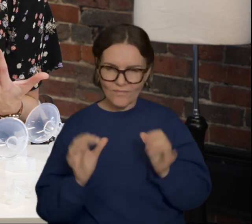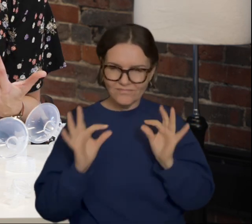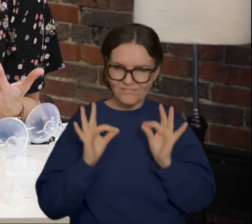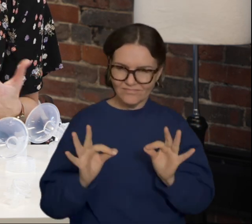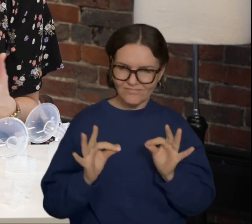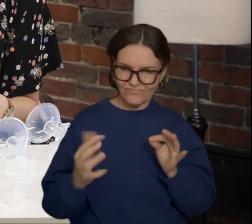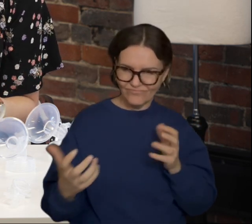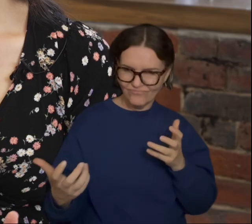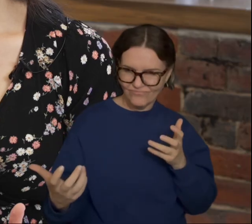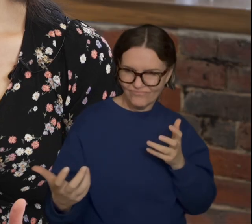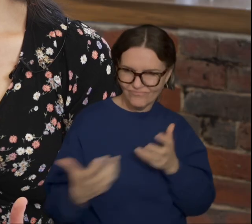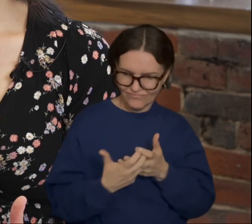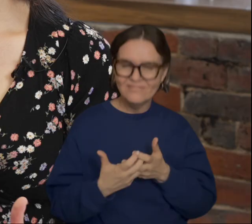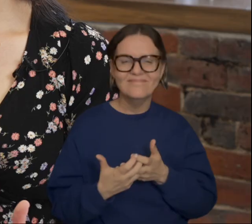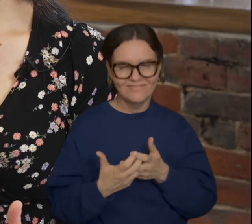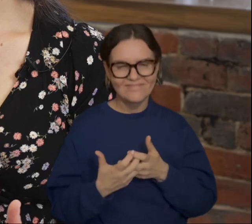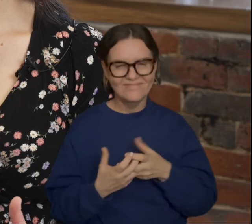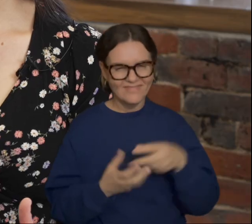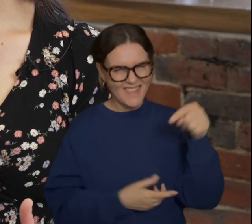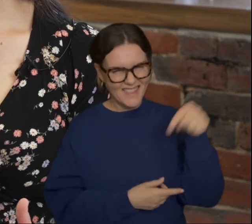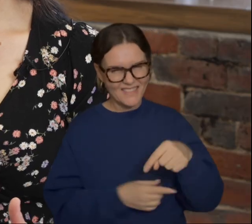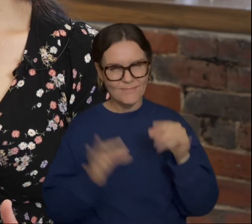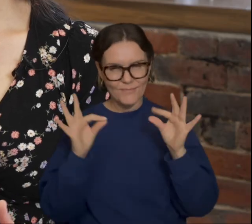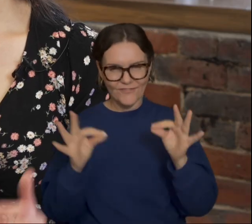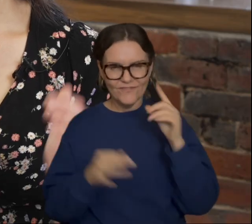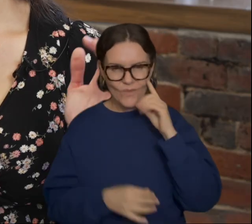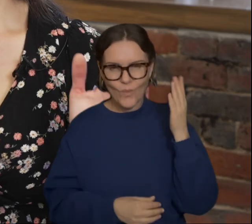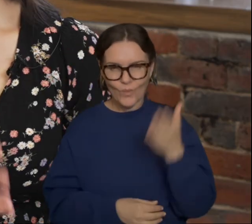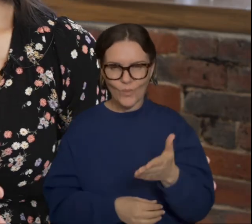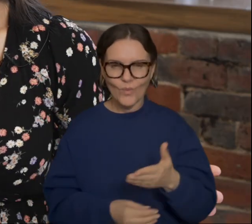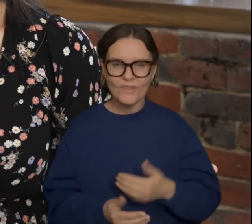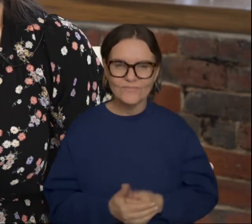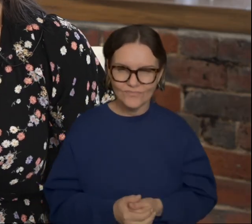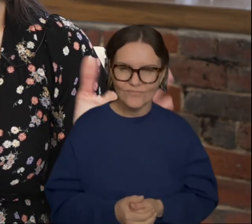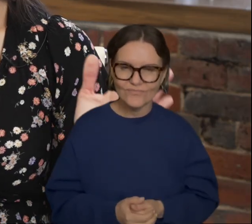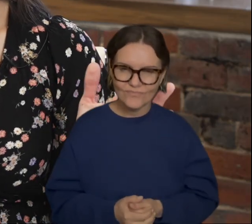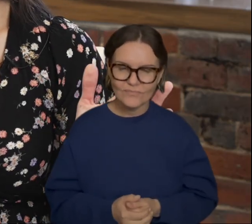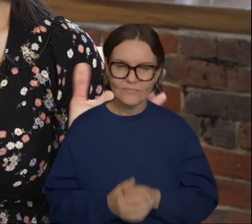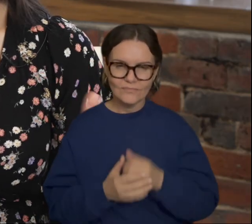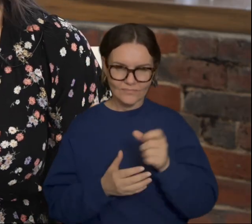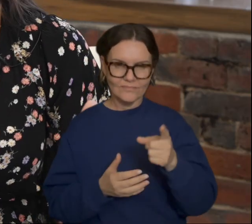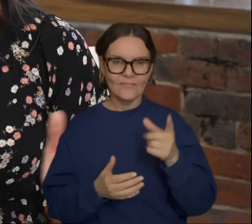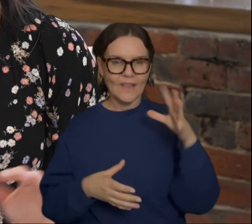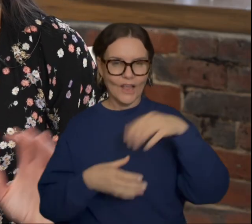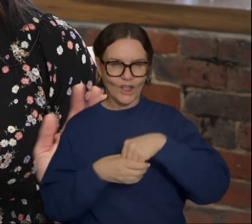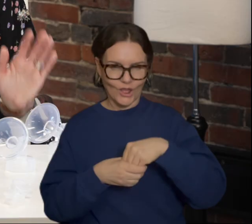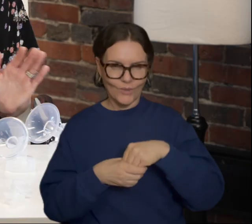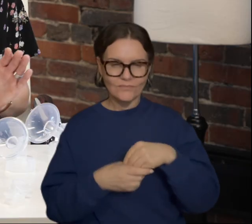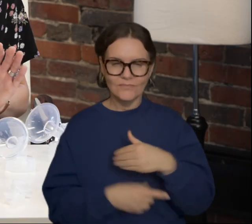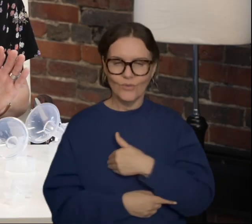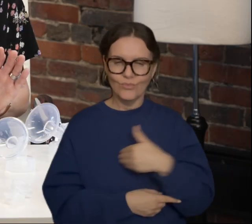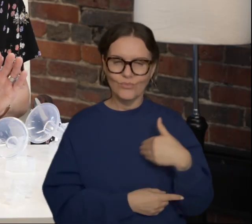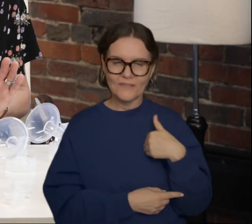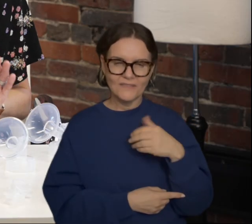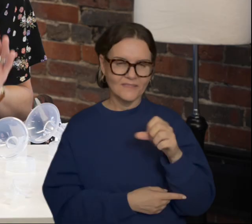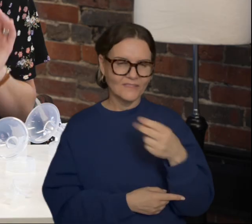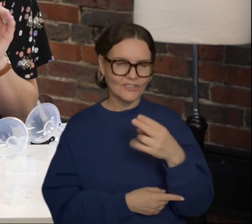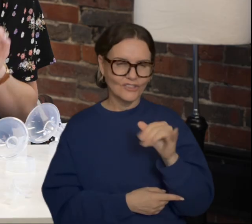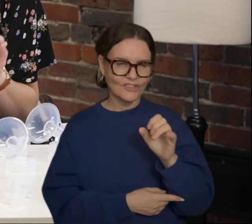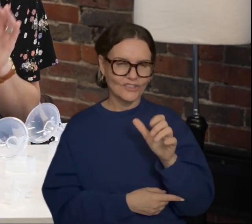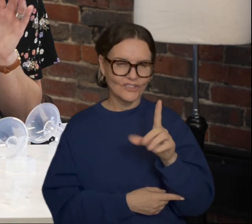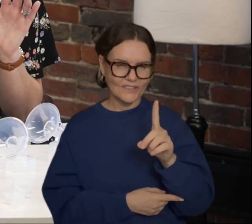if you like a lot of control. The next special feature that we have is the breast shields. So Cimilre comes with 2 sets of breast